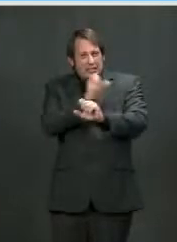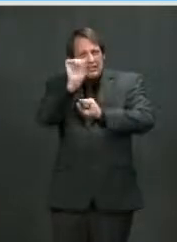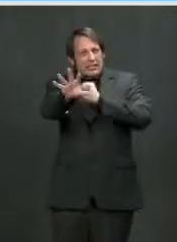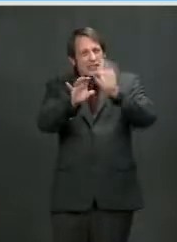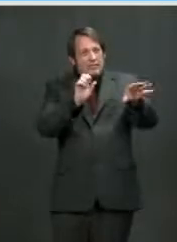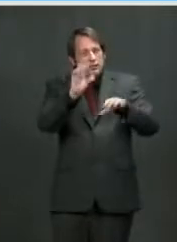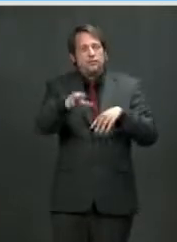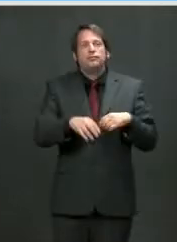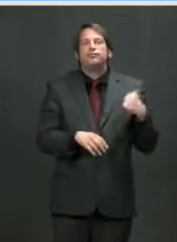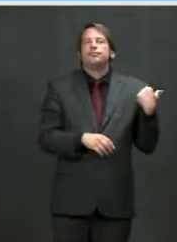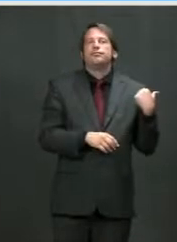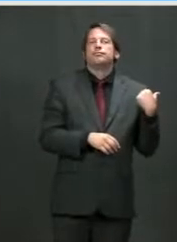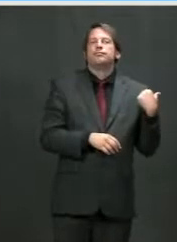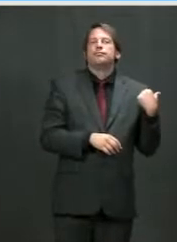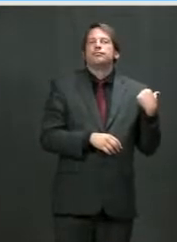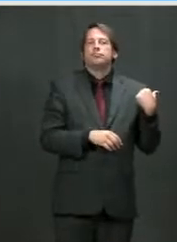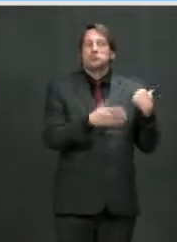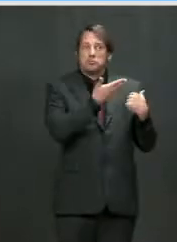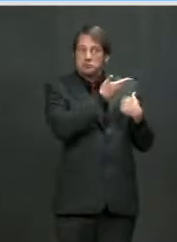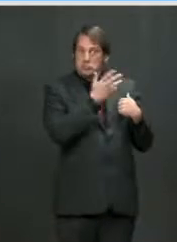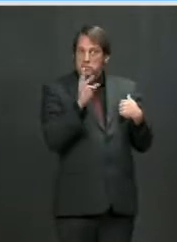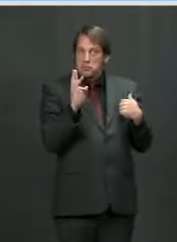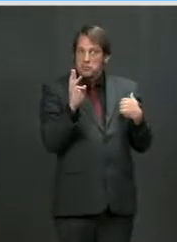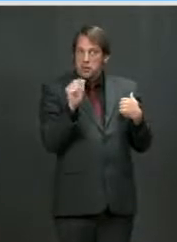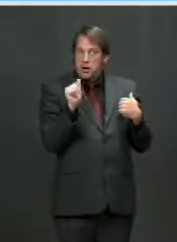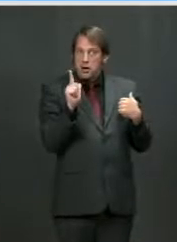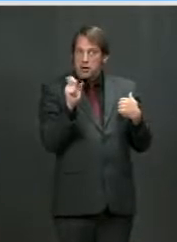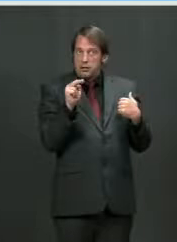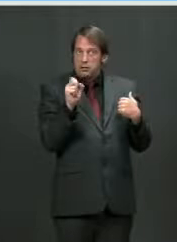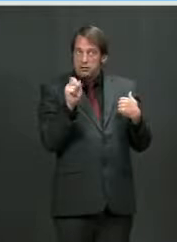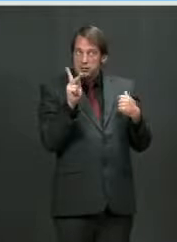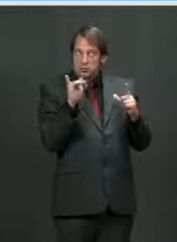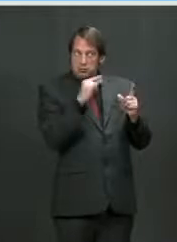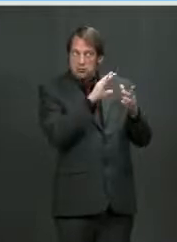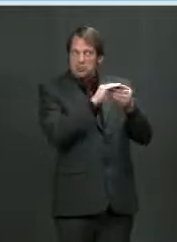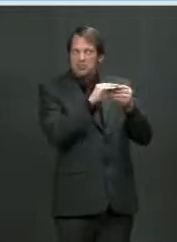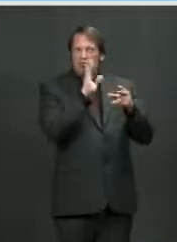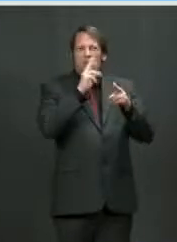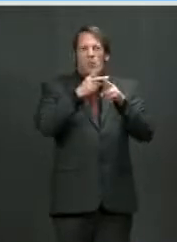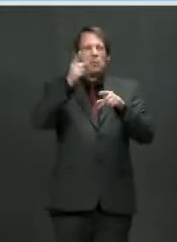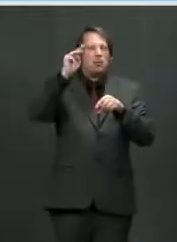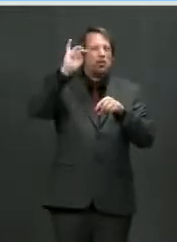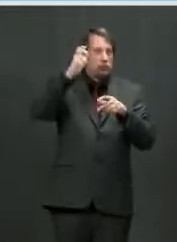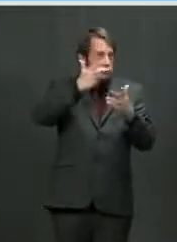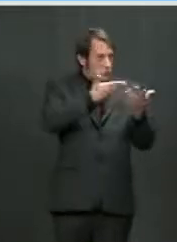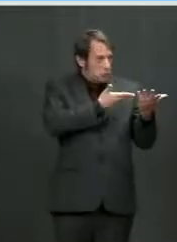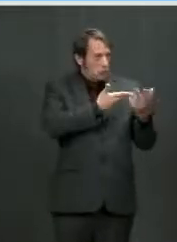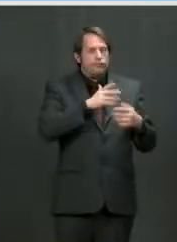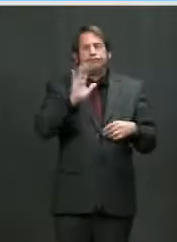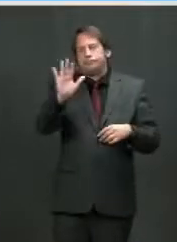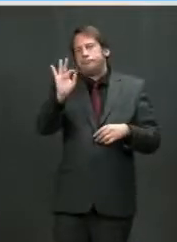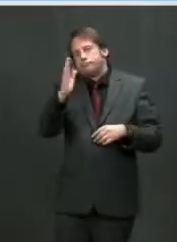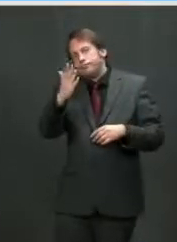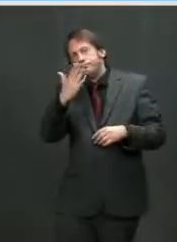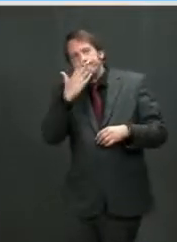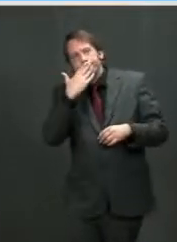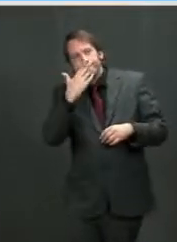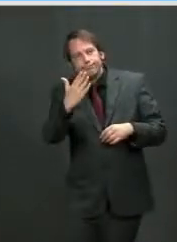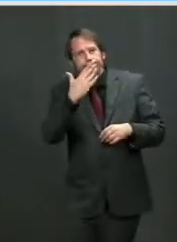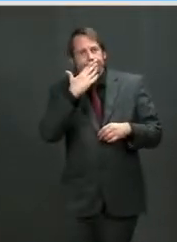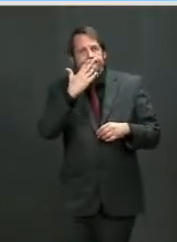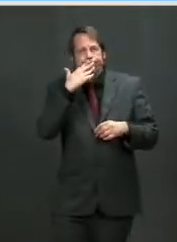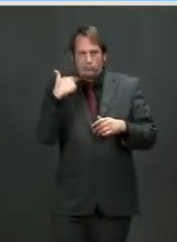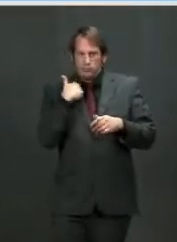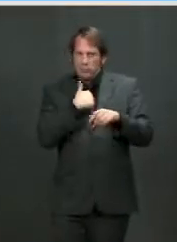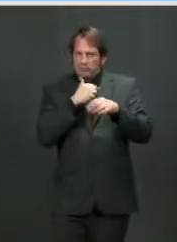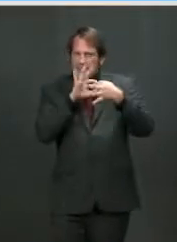since you've got a team on the ground there, maybe you can kick it off. Yeah, thank you so much for that question. We are working closely with the state of Michigan and the